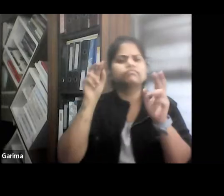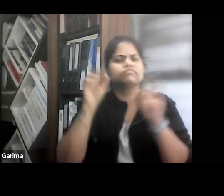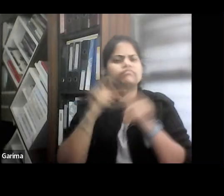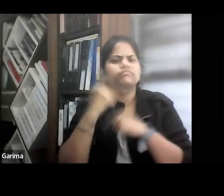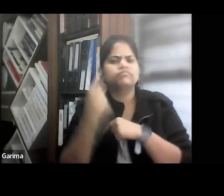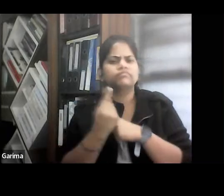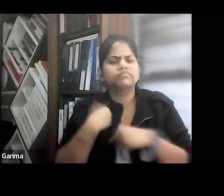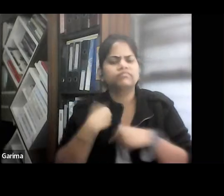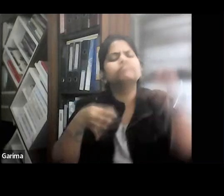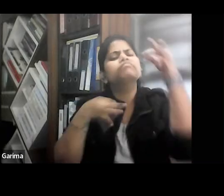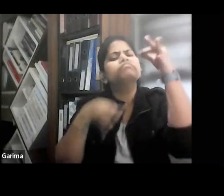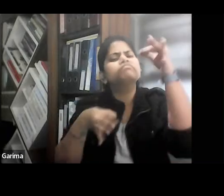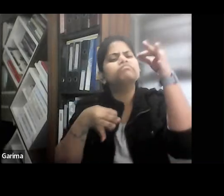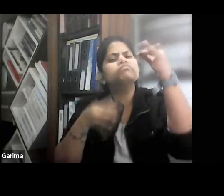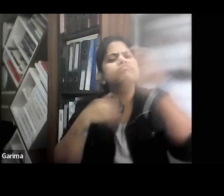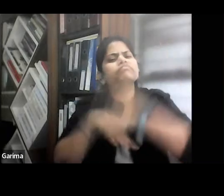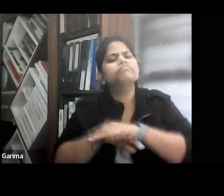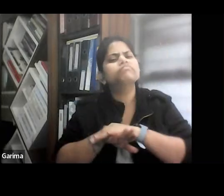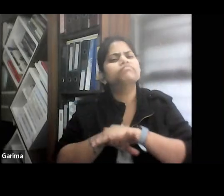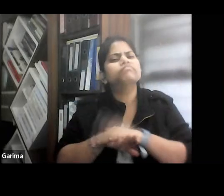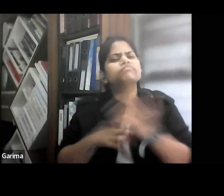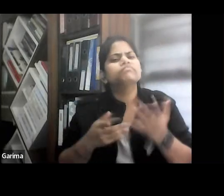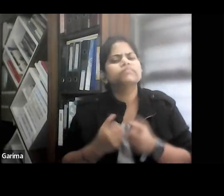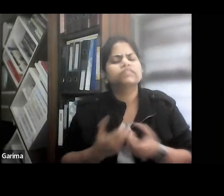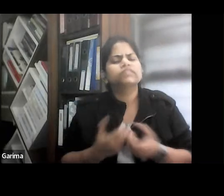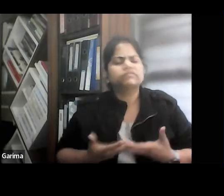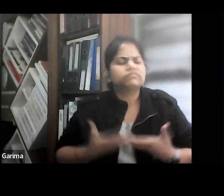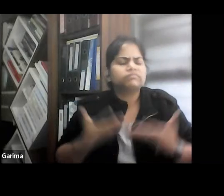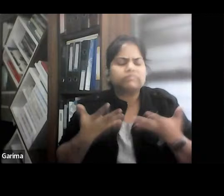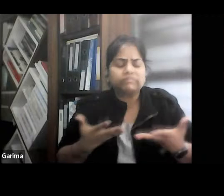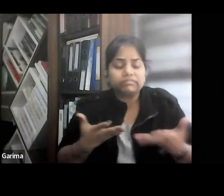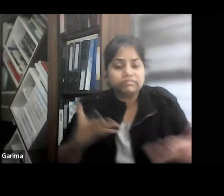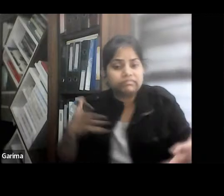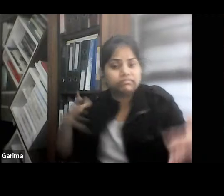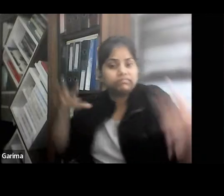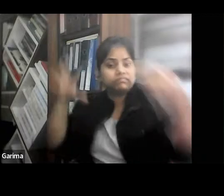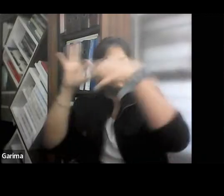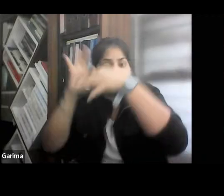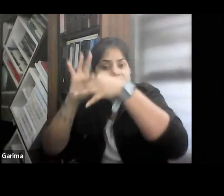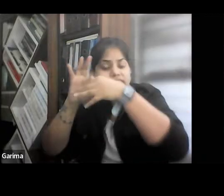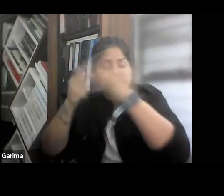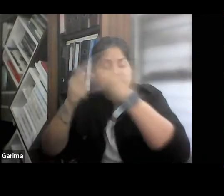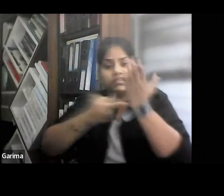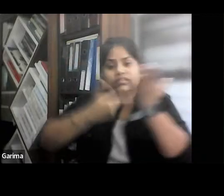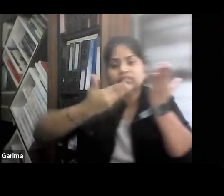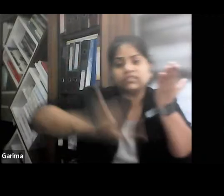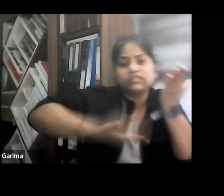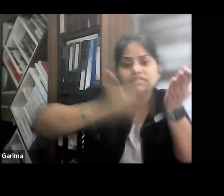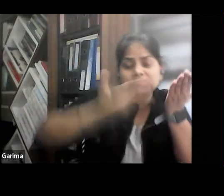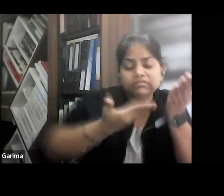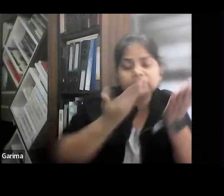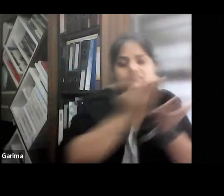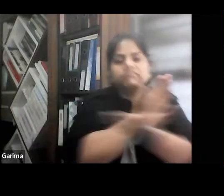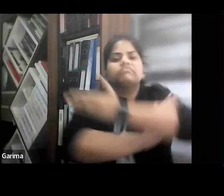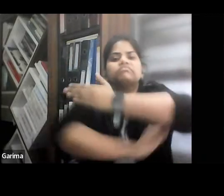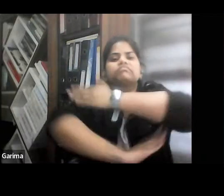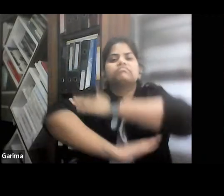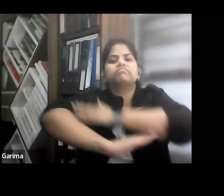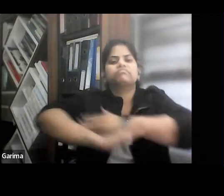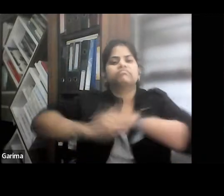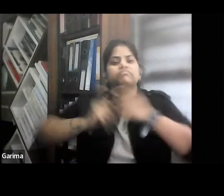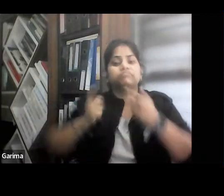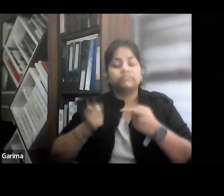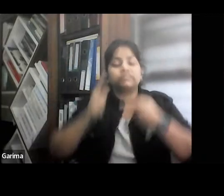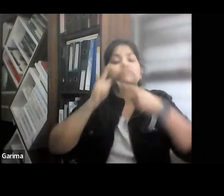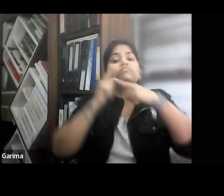paper draws heavily upon the theories of disability and of